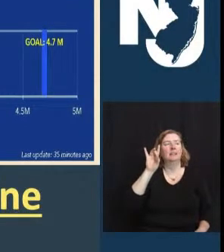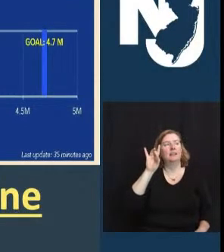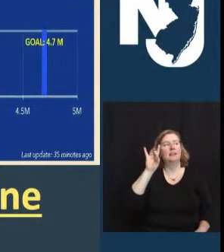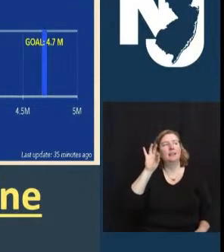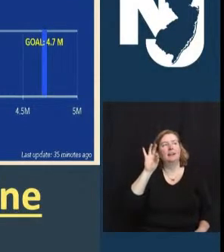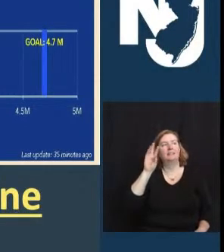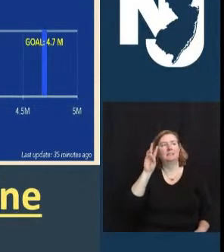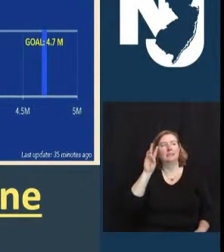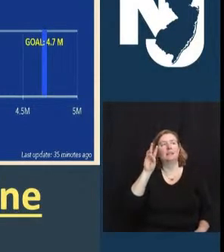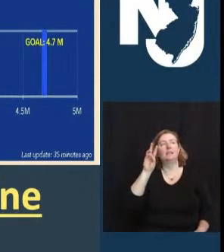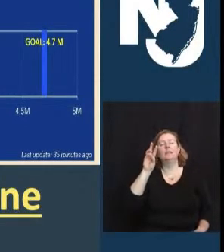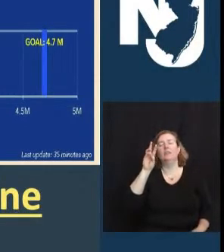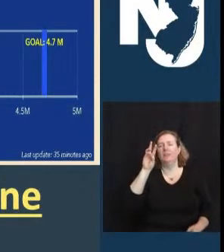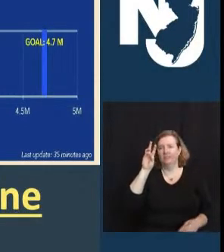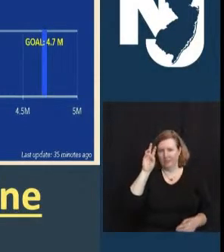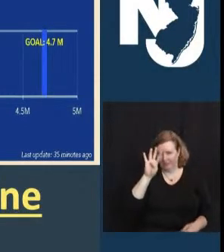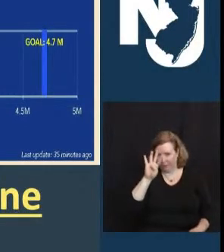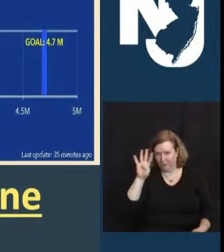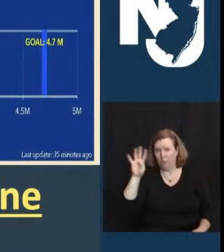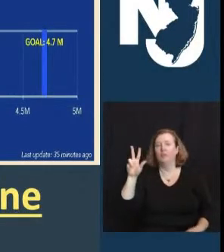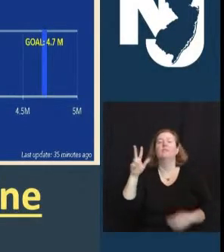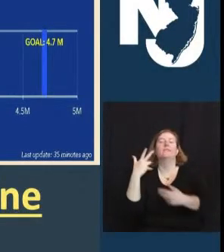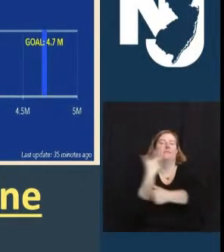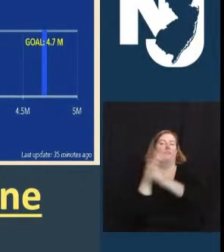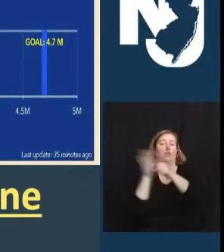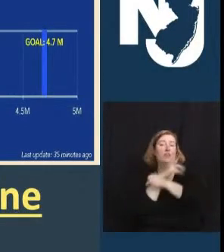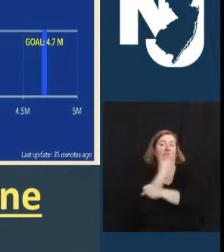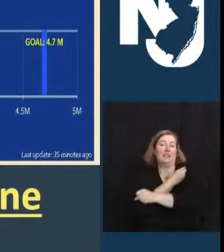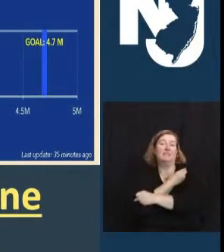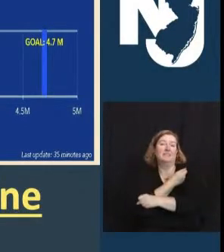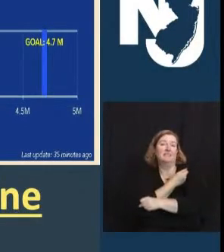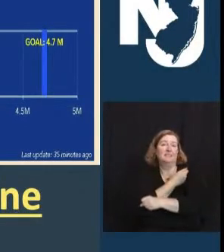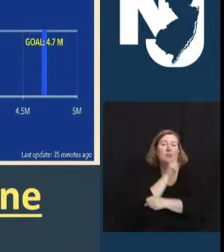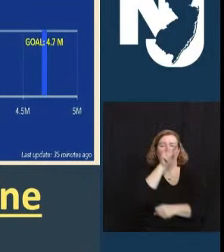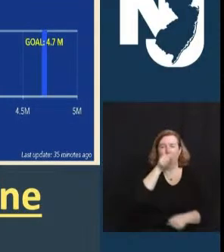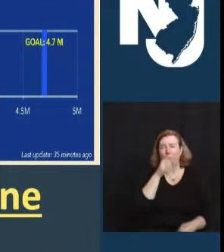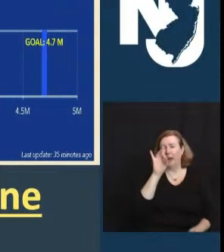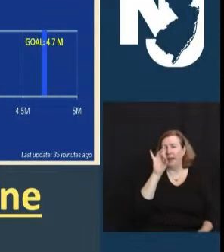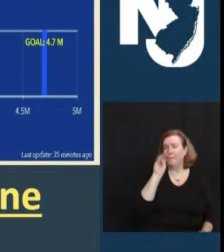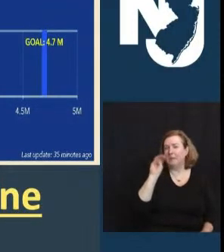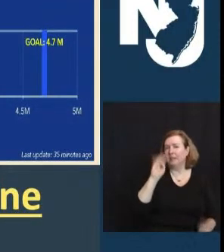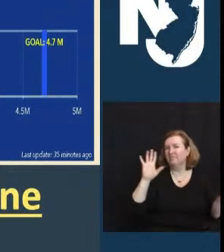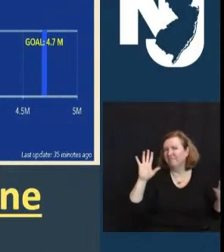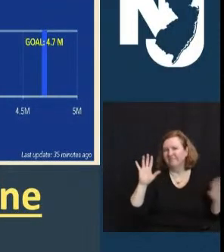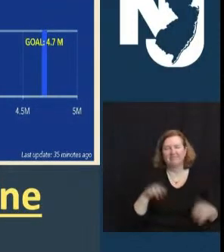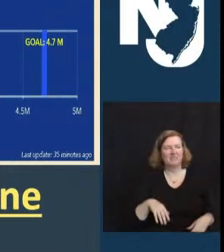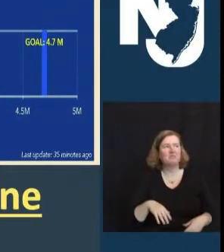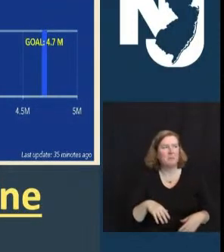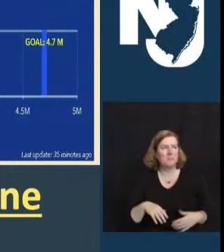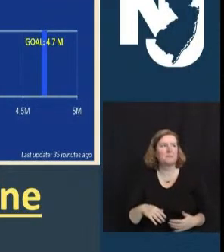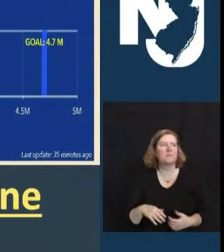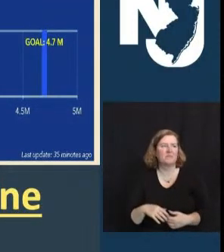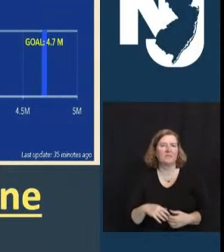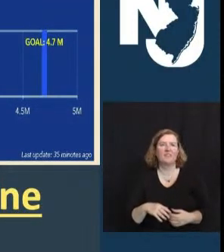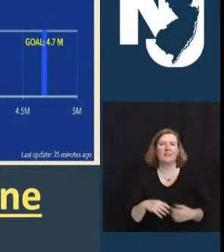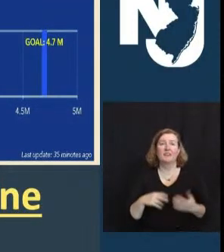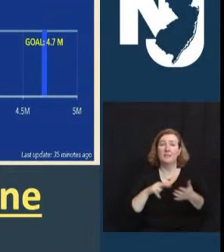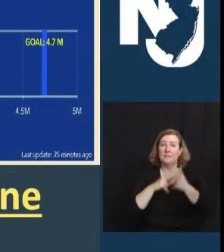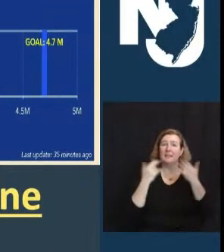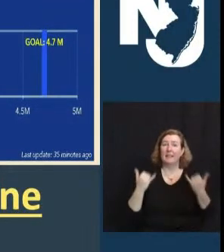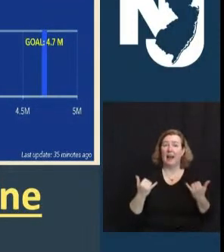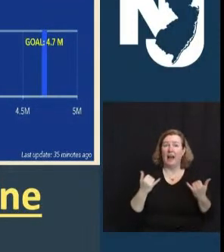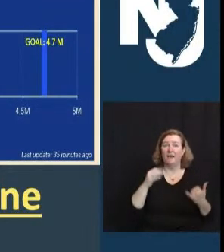1,896,442 fully vaccinated individuals. And with this morning's number, we can report that we are now